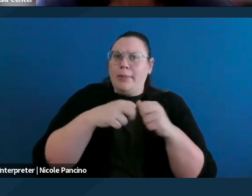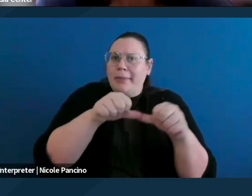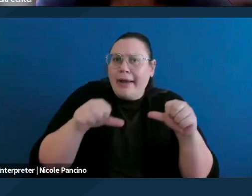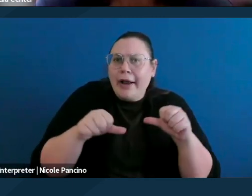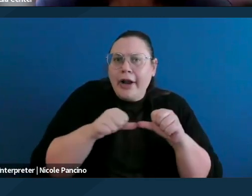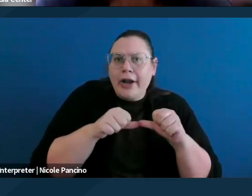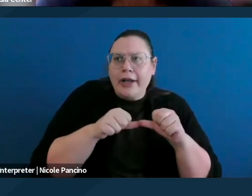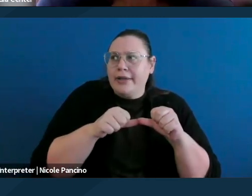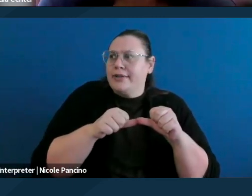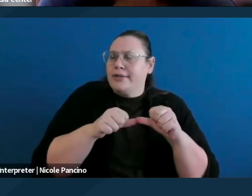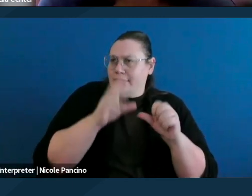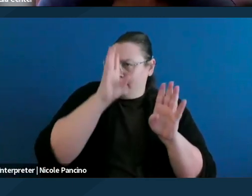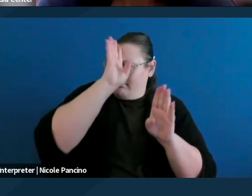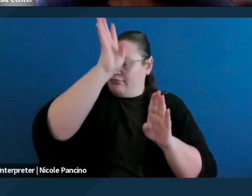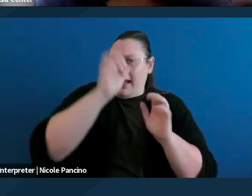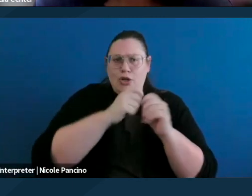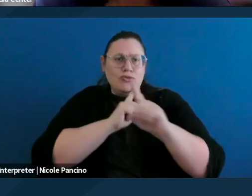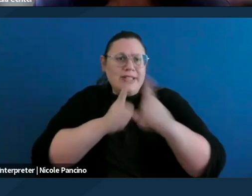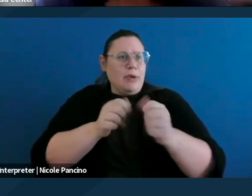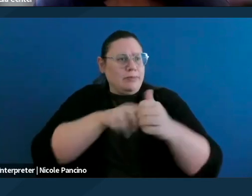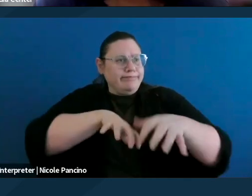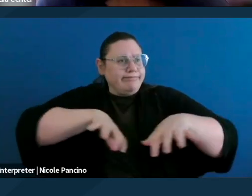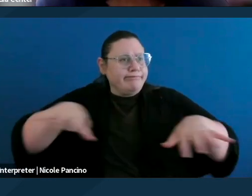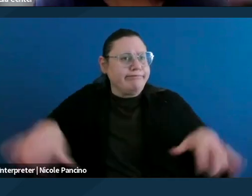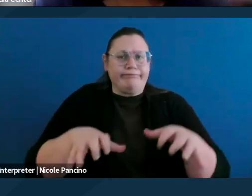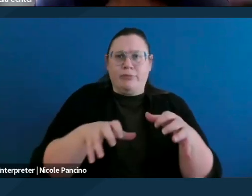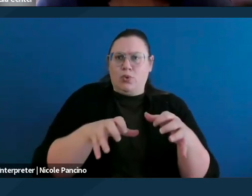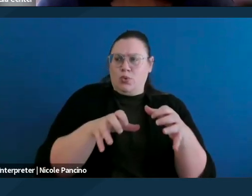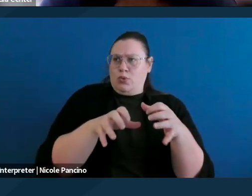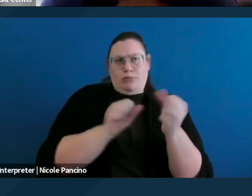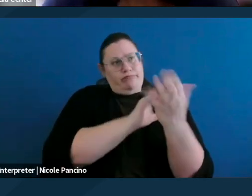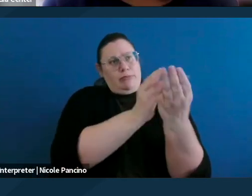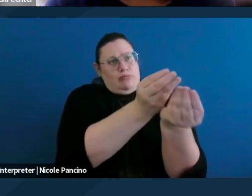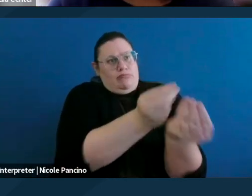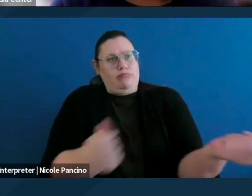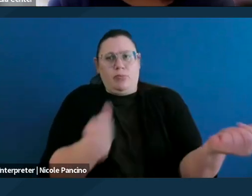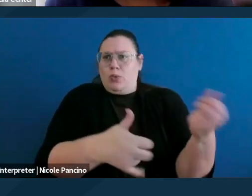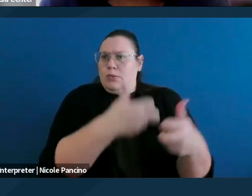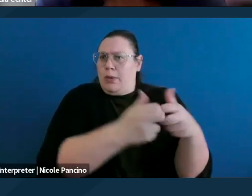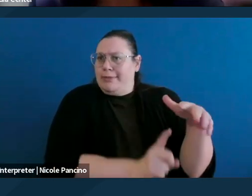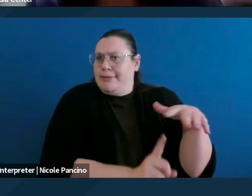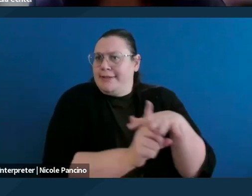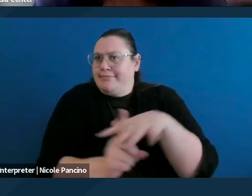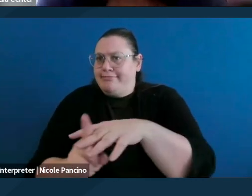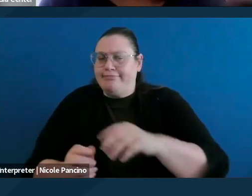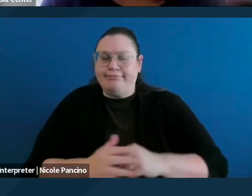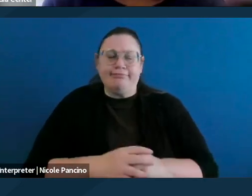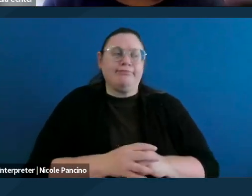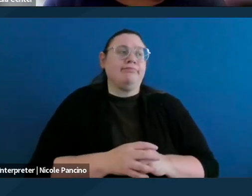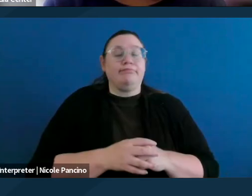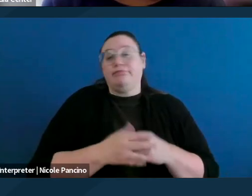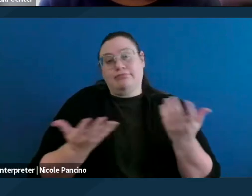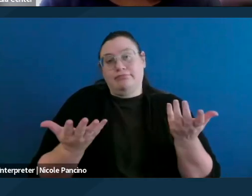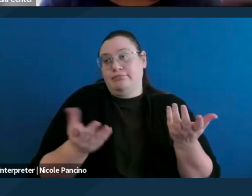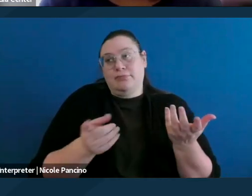an action-oriented response to try and address those problem areas. So really